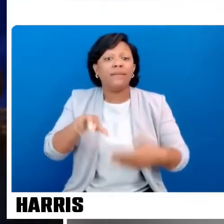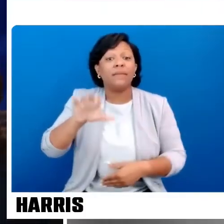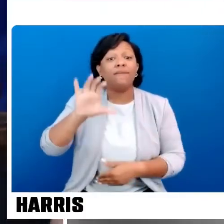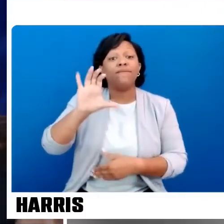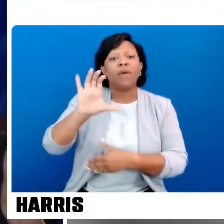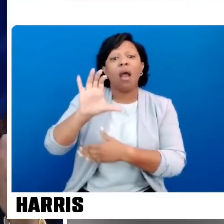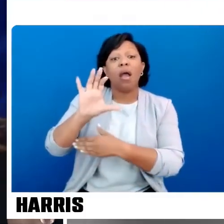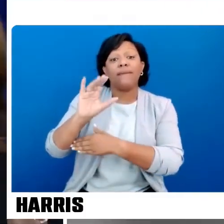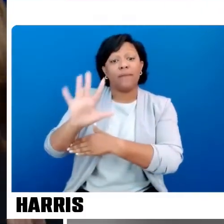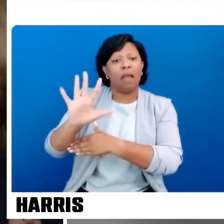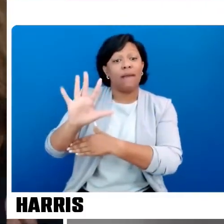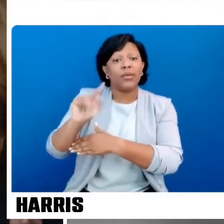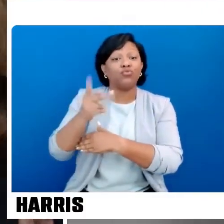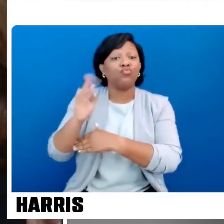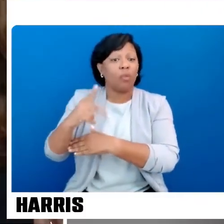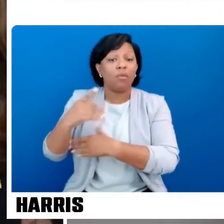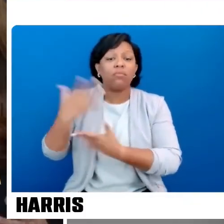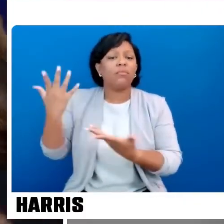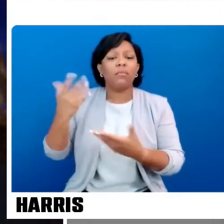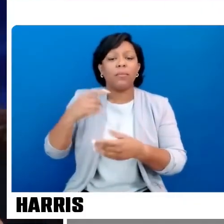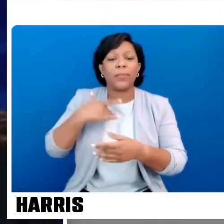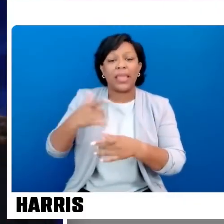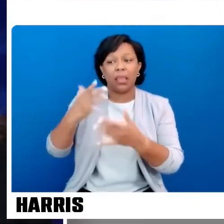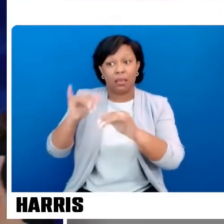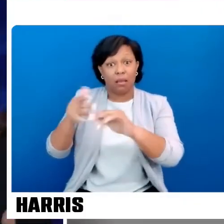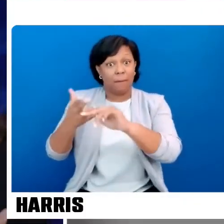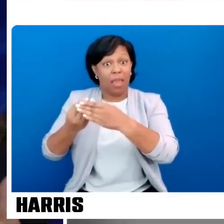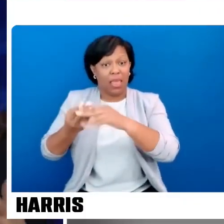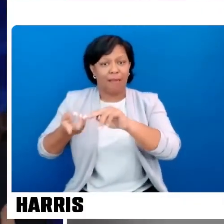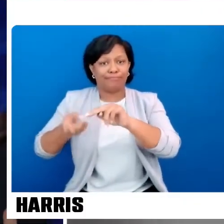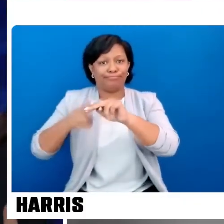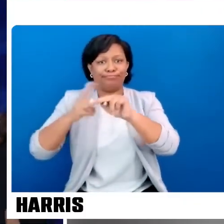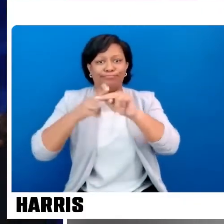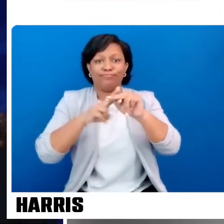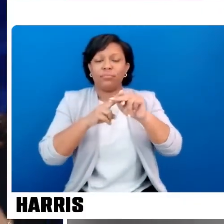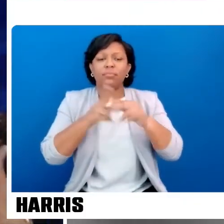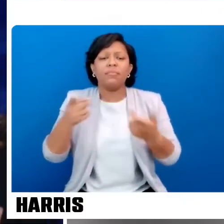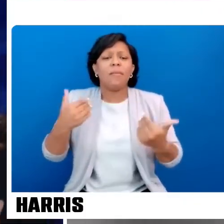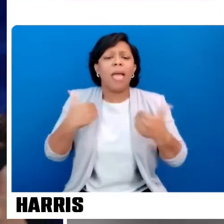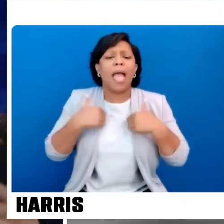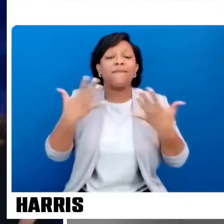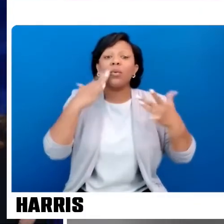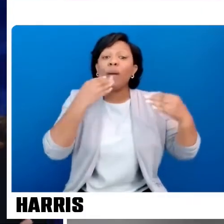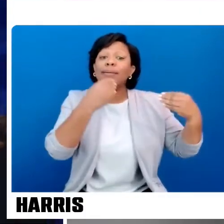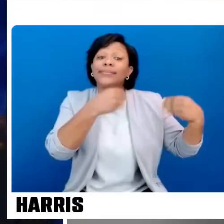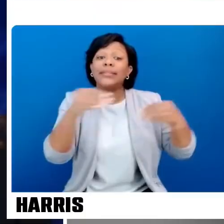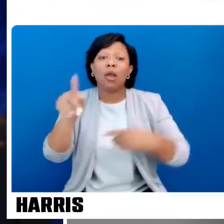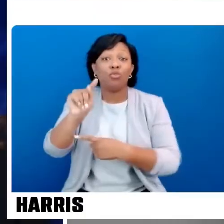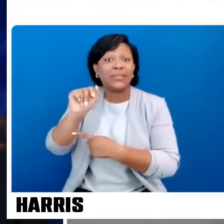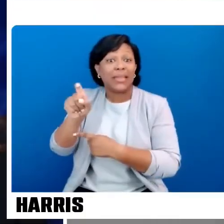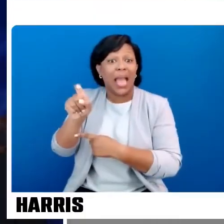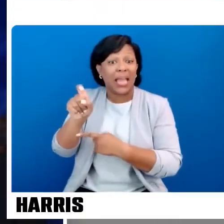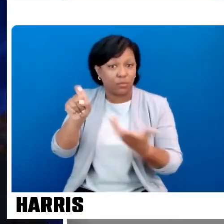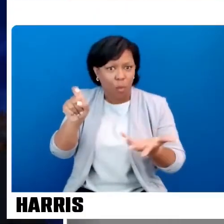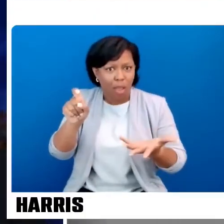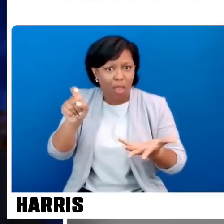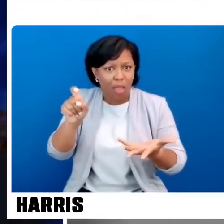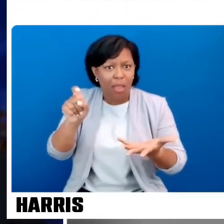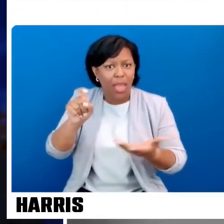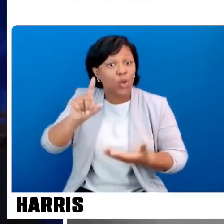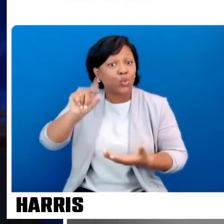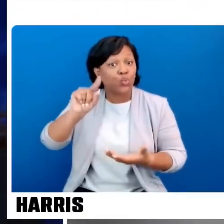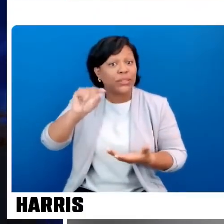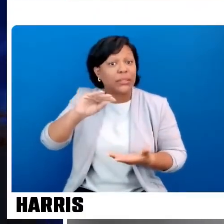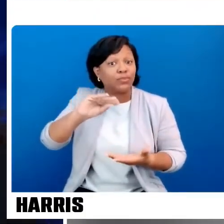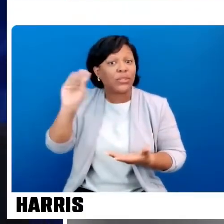plan that I call the Trump's sales tax, which would be a 20% tax on everyday goods that you rely on to